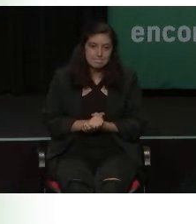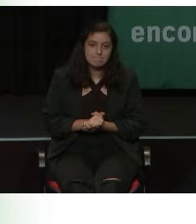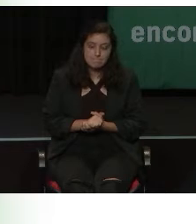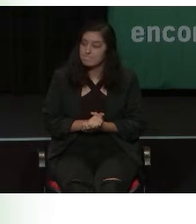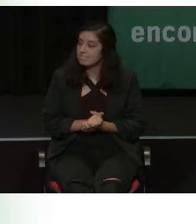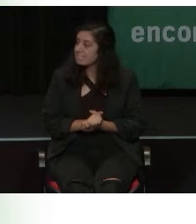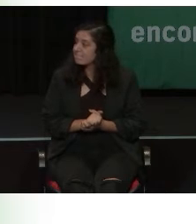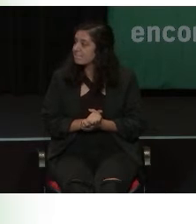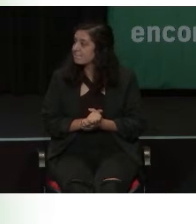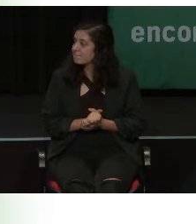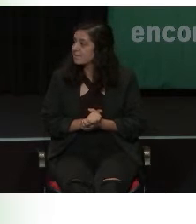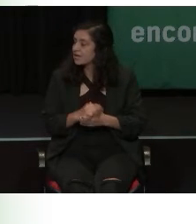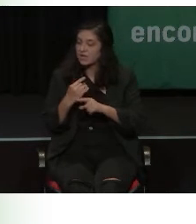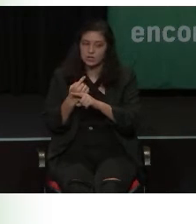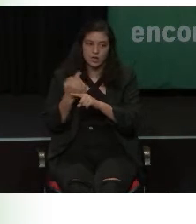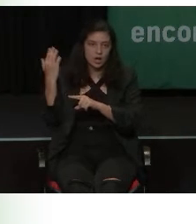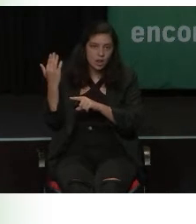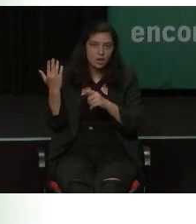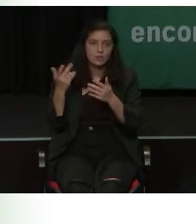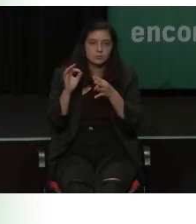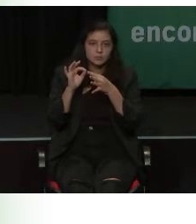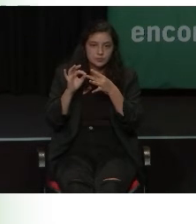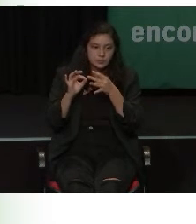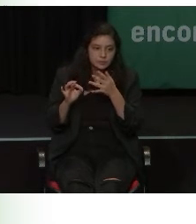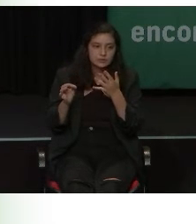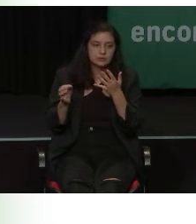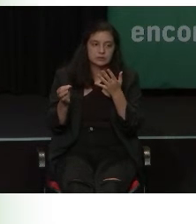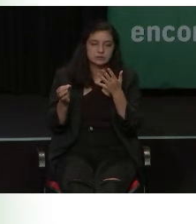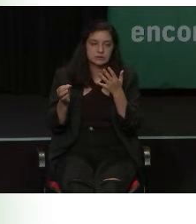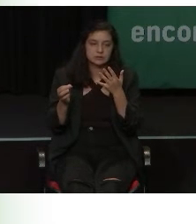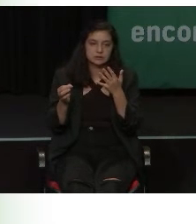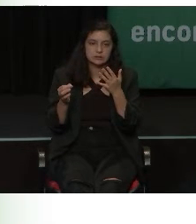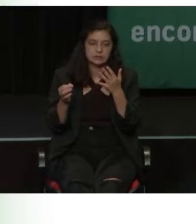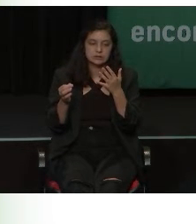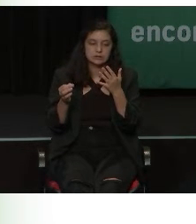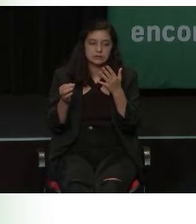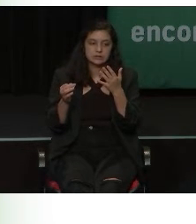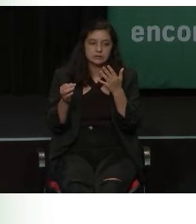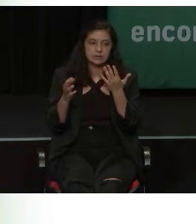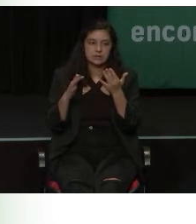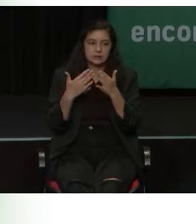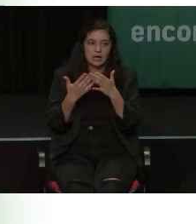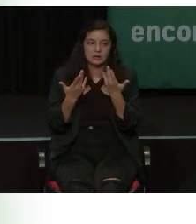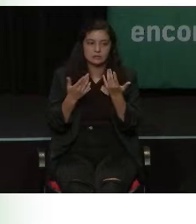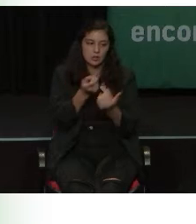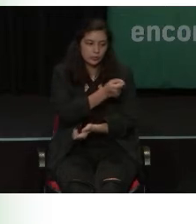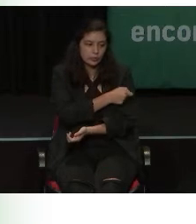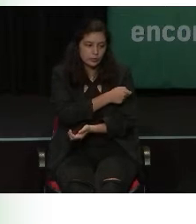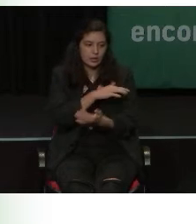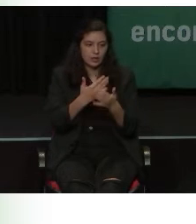notice the stars. The stats here indicate that each dose brings the antibody level higher.